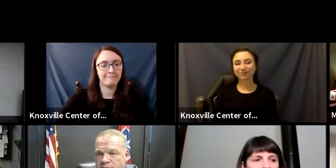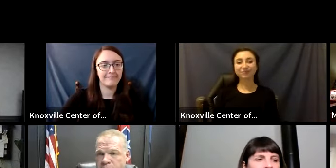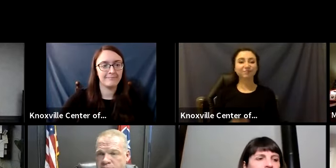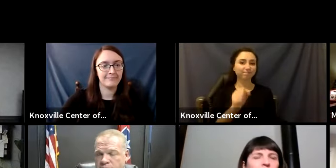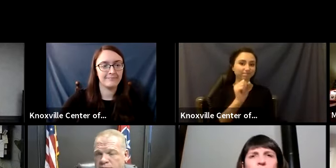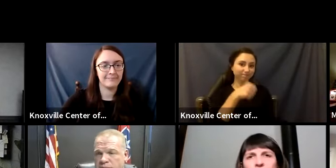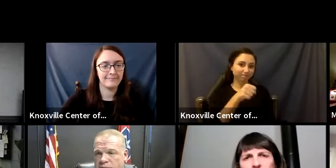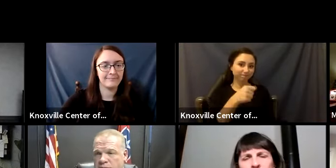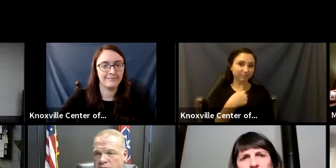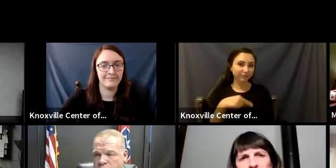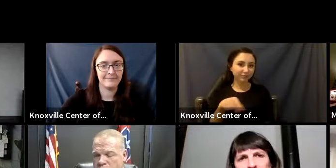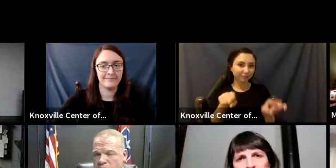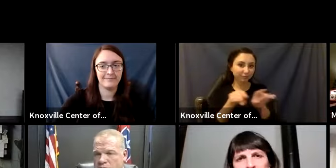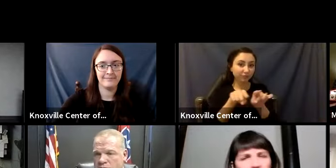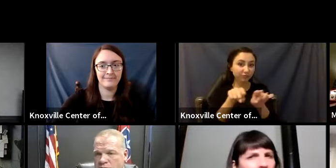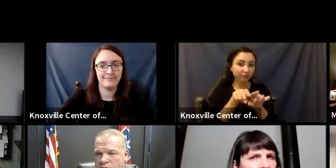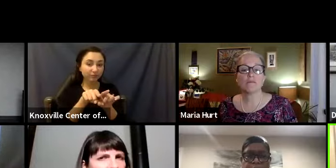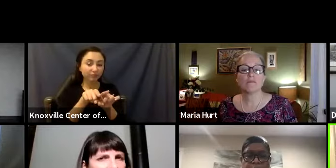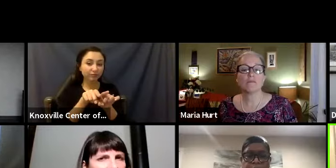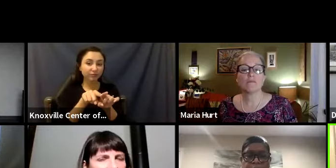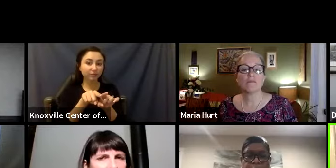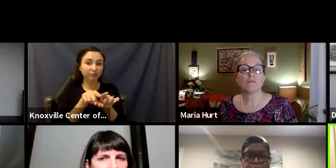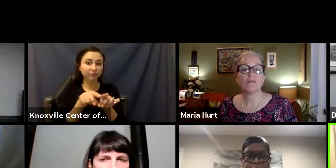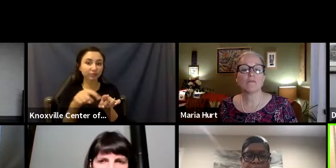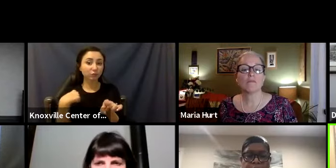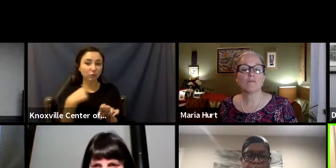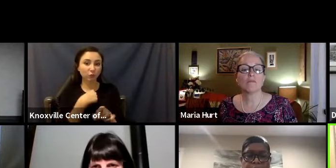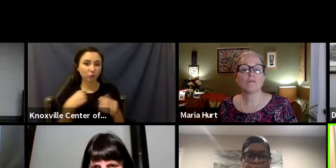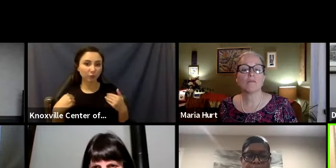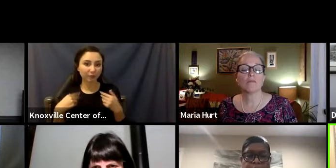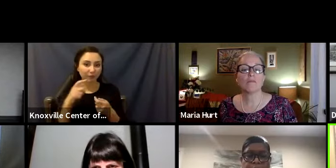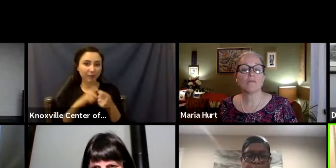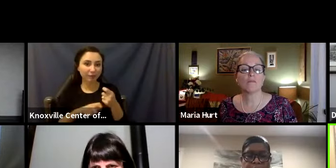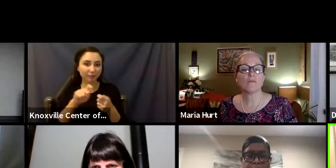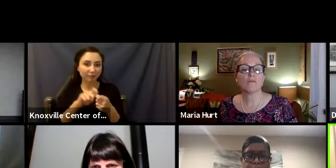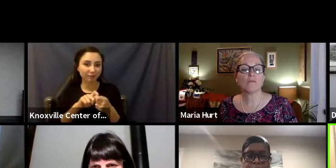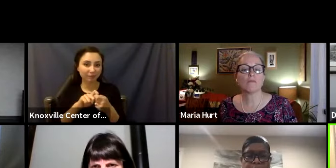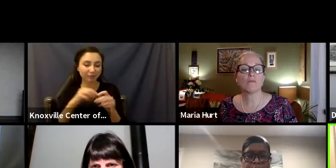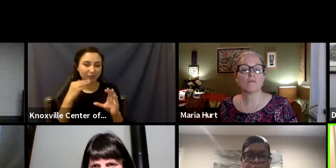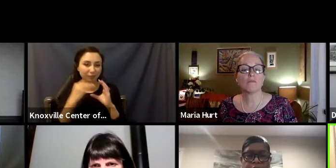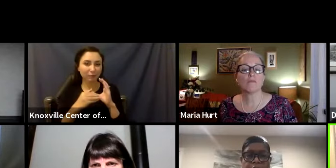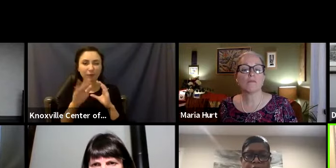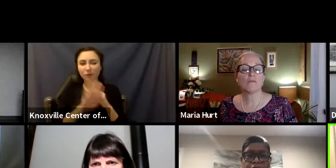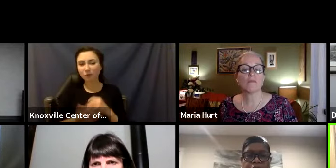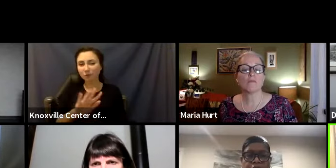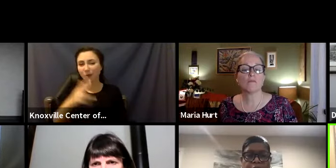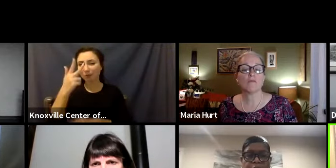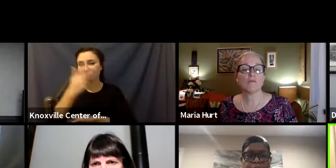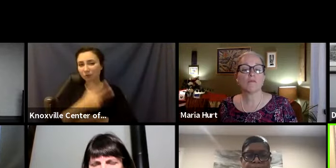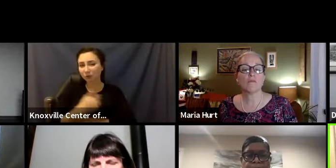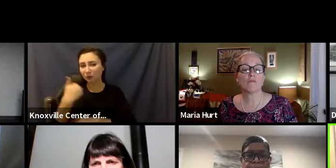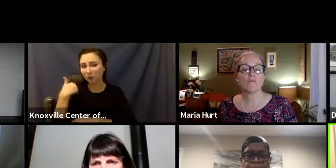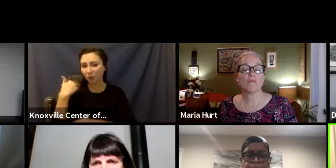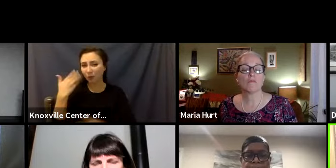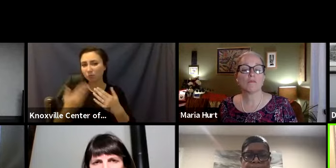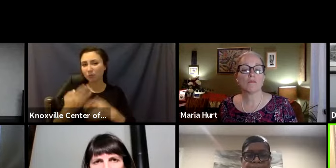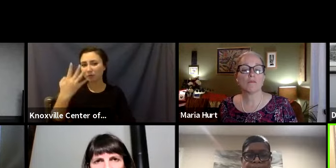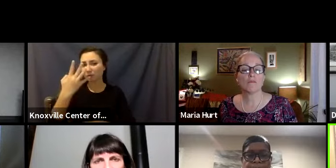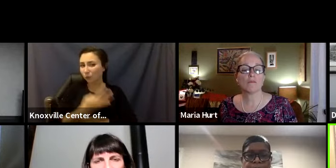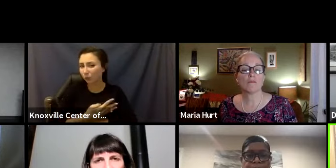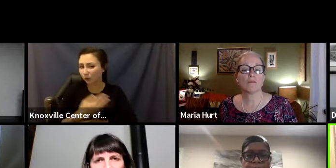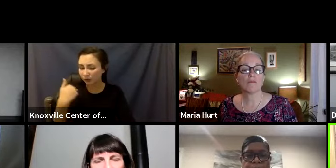been, we had a specific email, it was about 3 days ago, maybe 4,